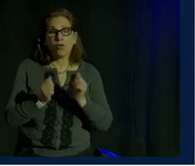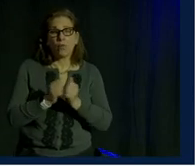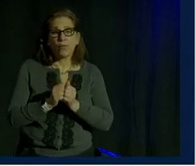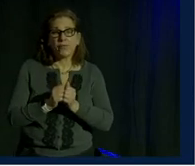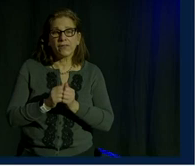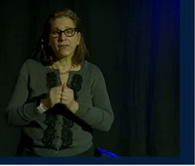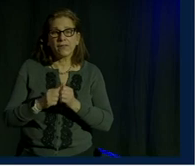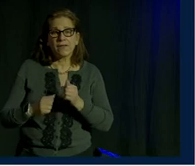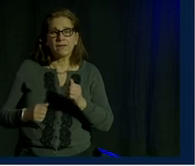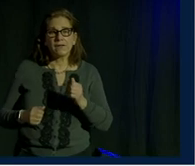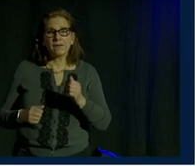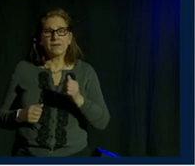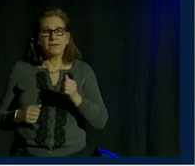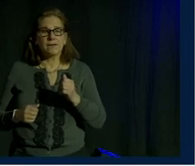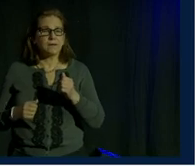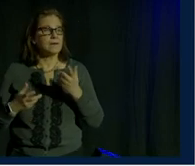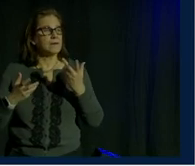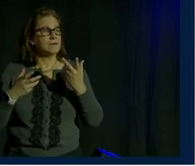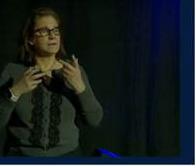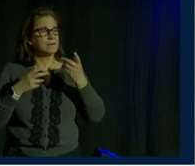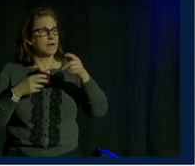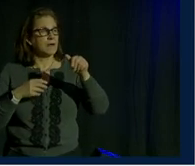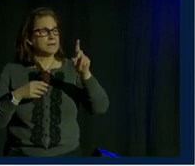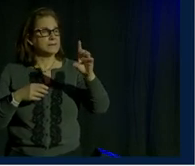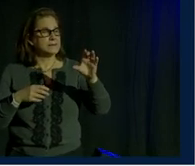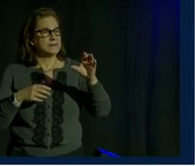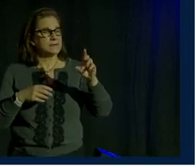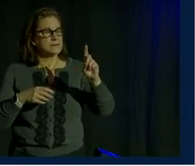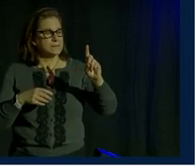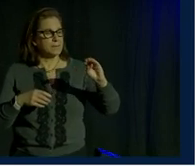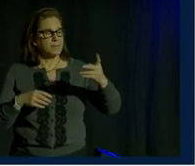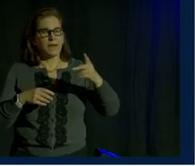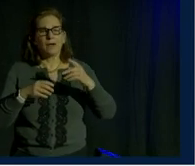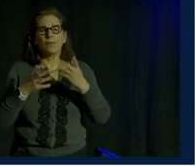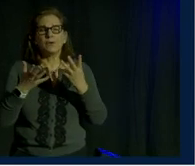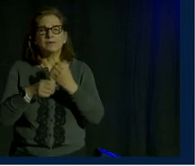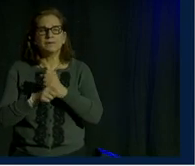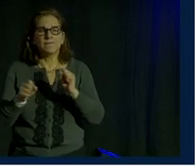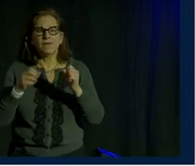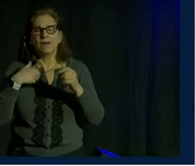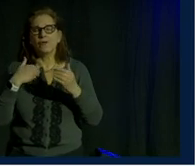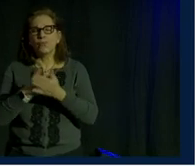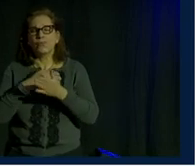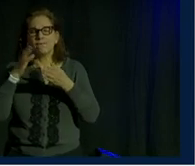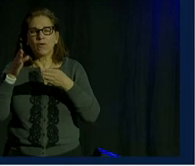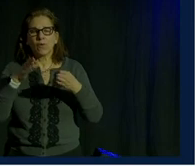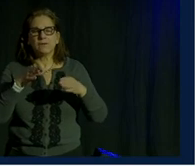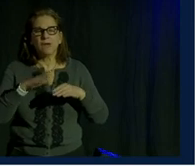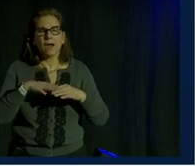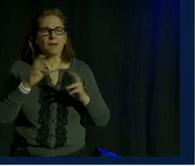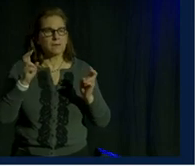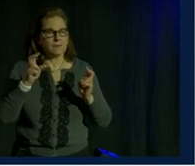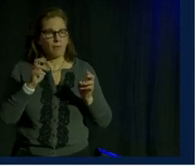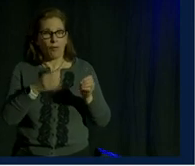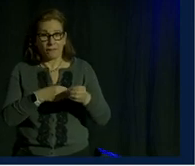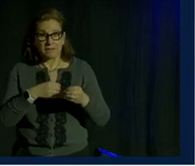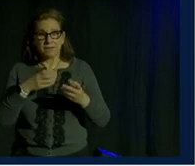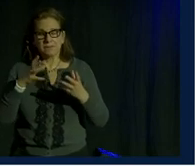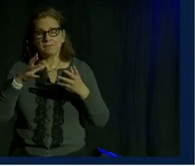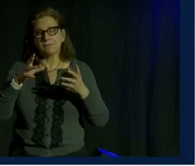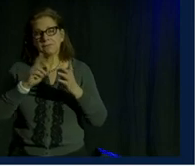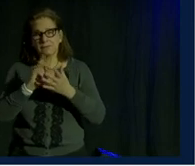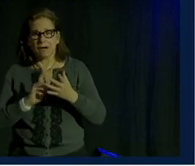safety-focused, flexible return to work, and to provide access to unique